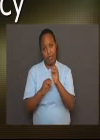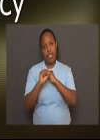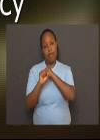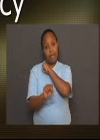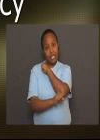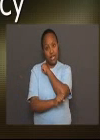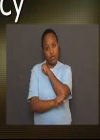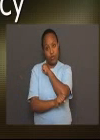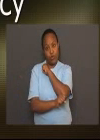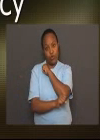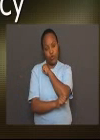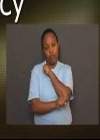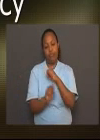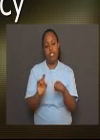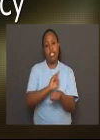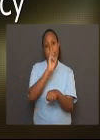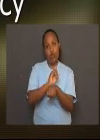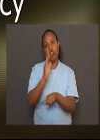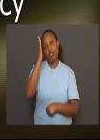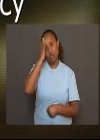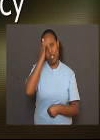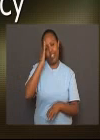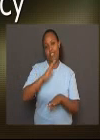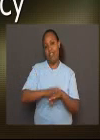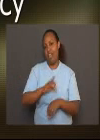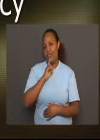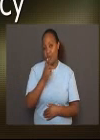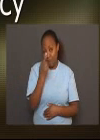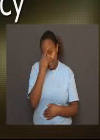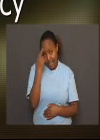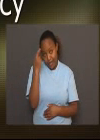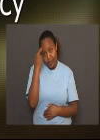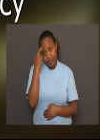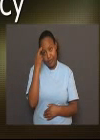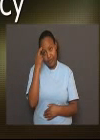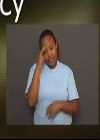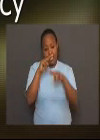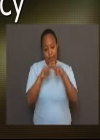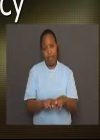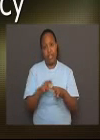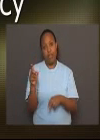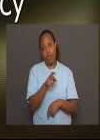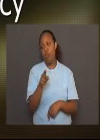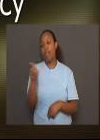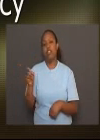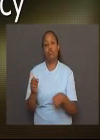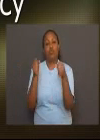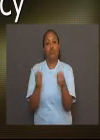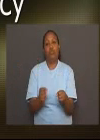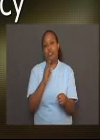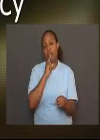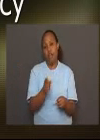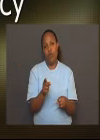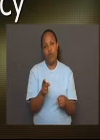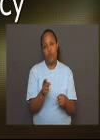depends upon its citizens' knowledge because it depends upon their ability to